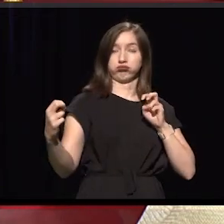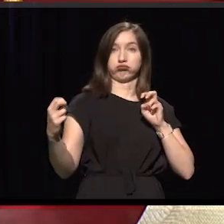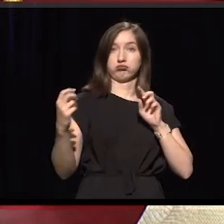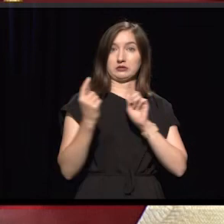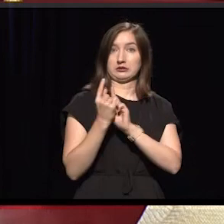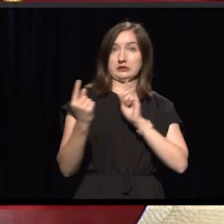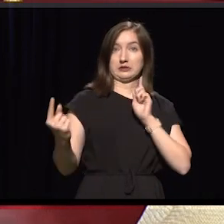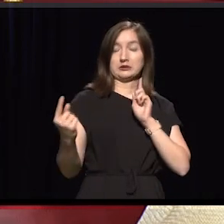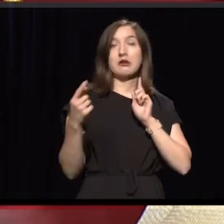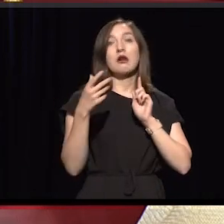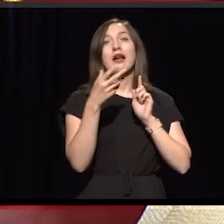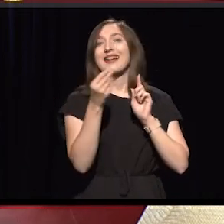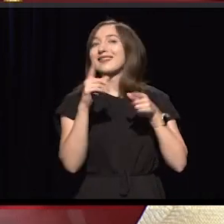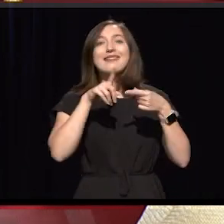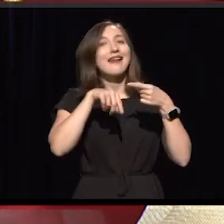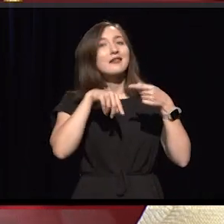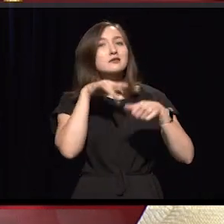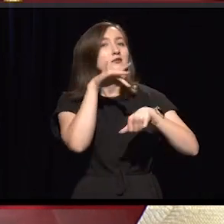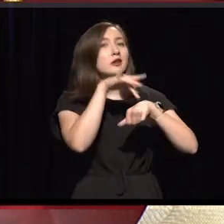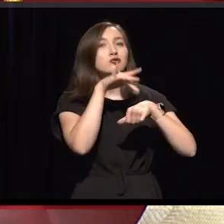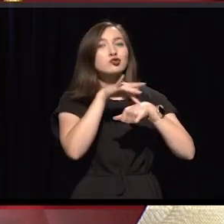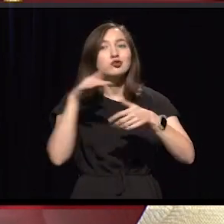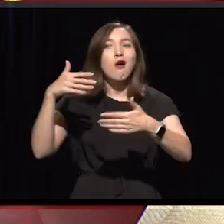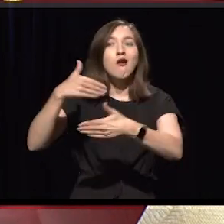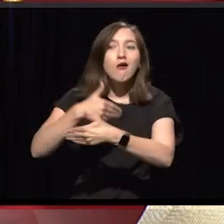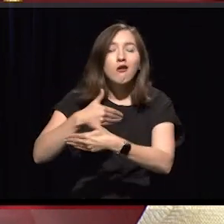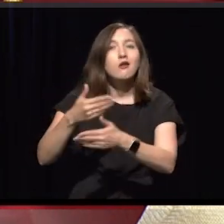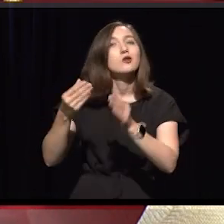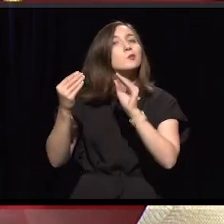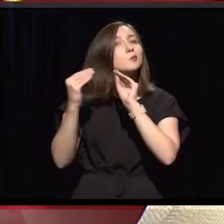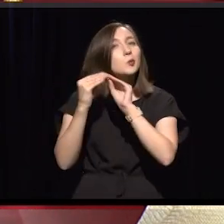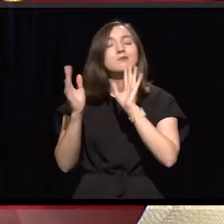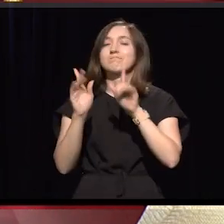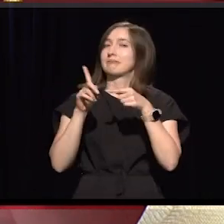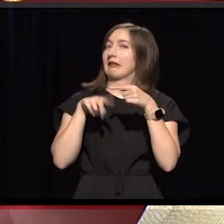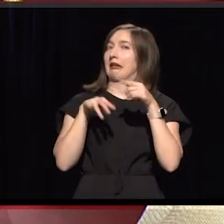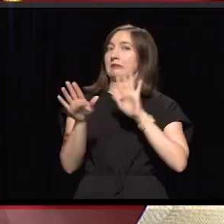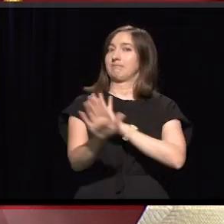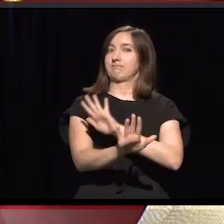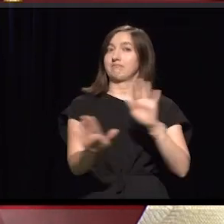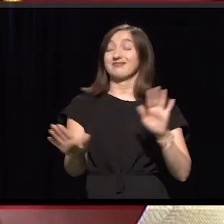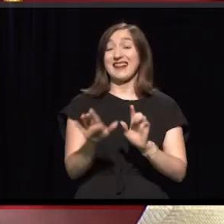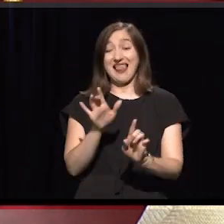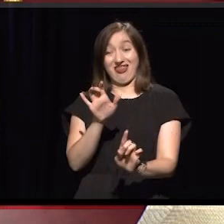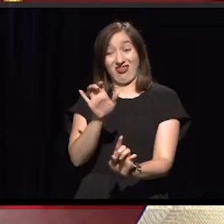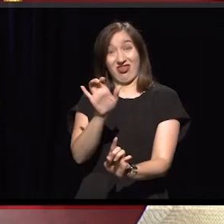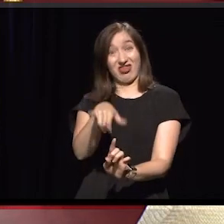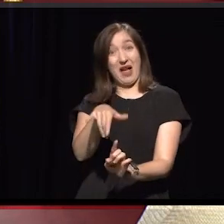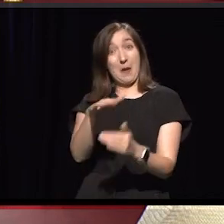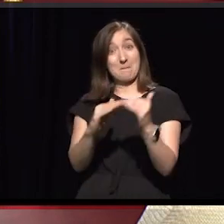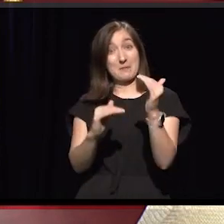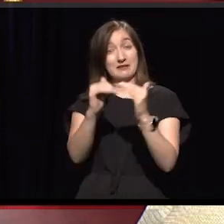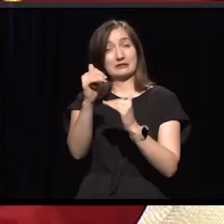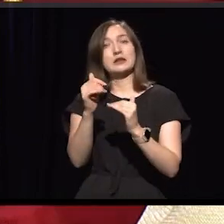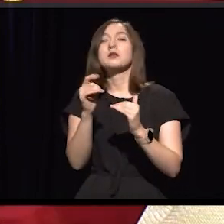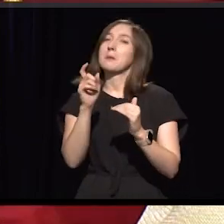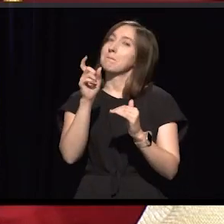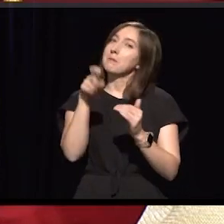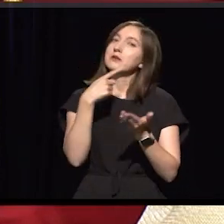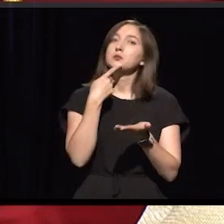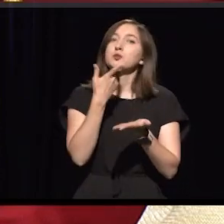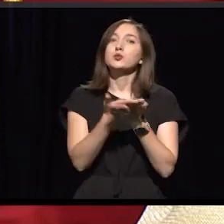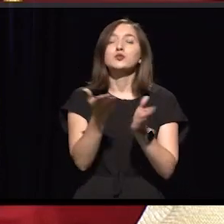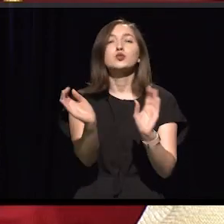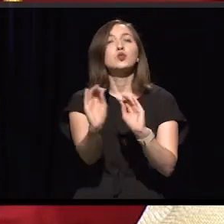to has to have no confirmed positive COVID cases in the last 14 days and no active